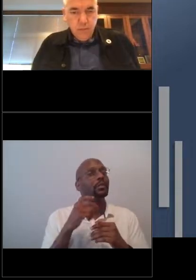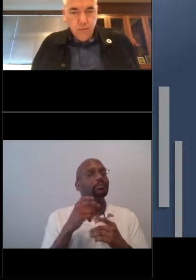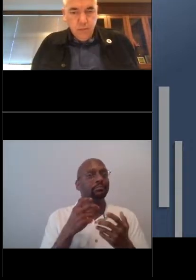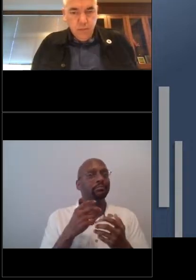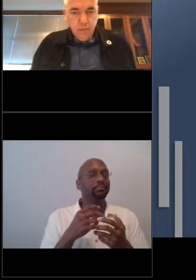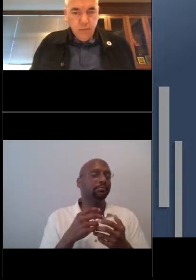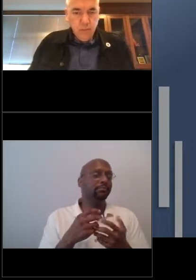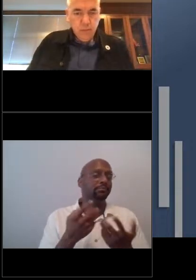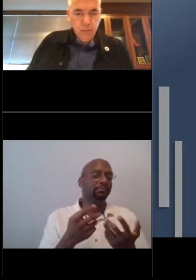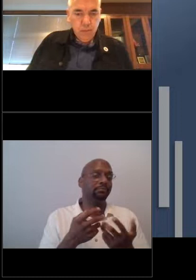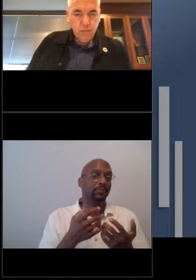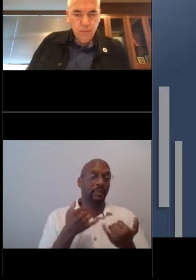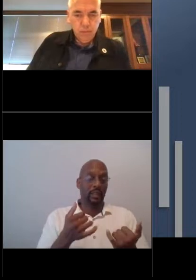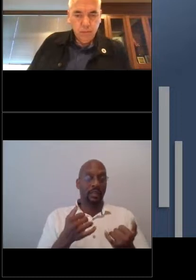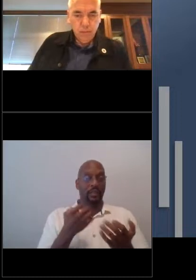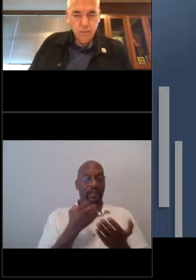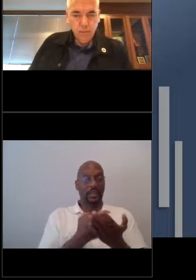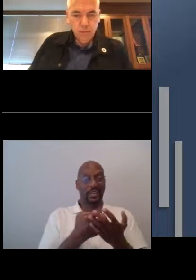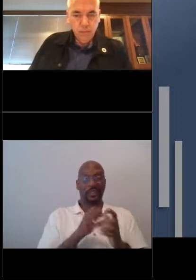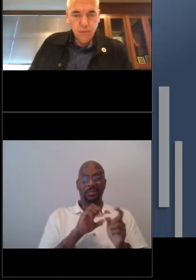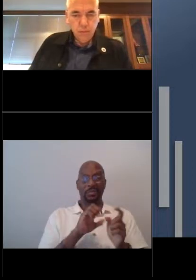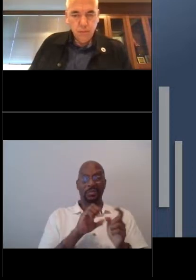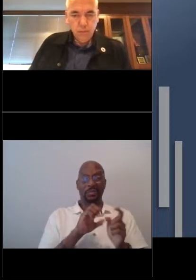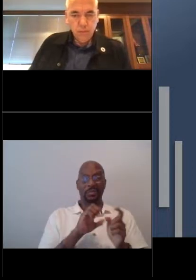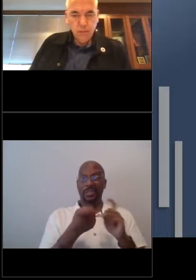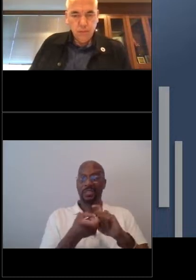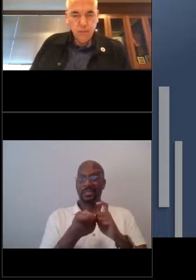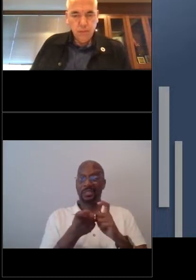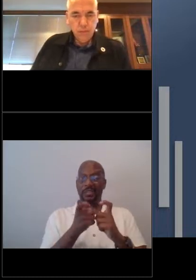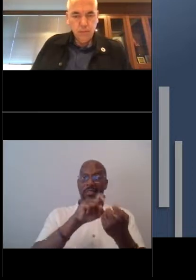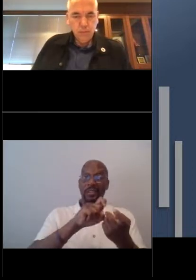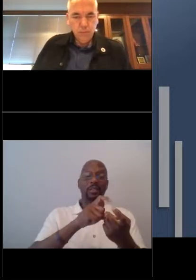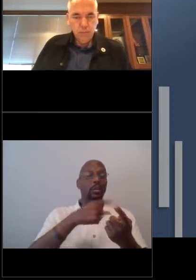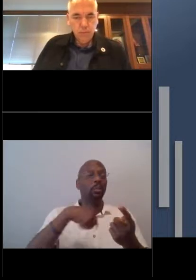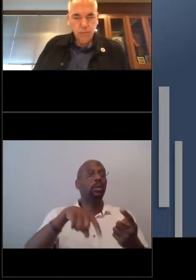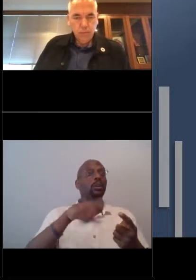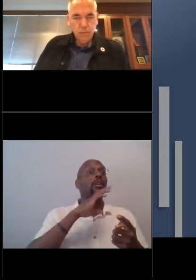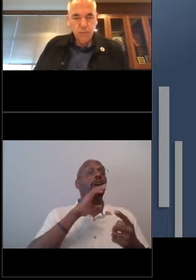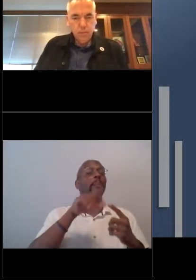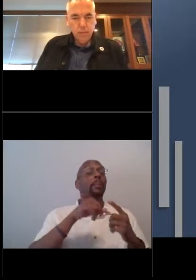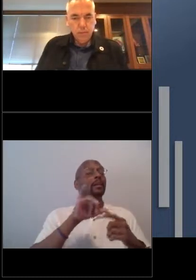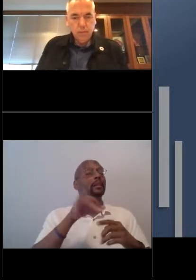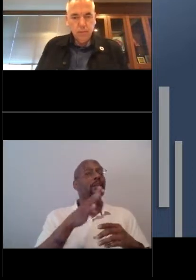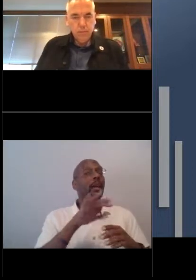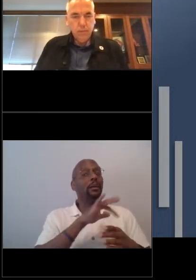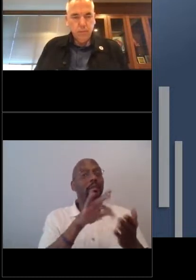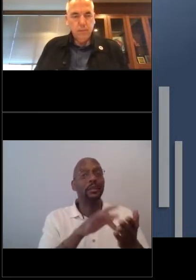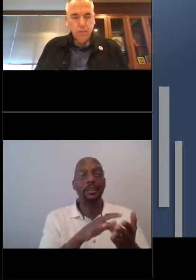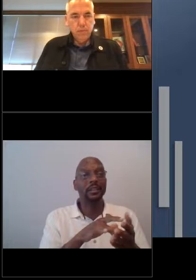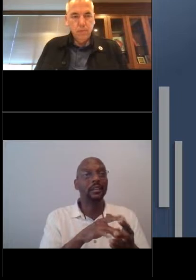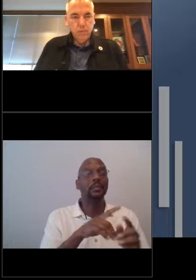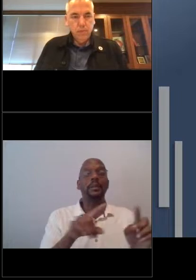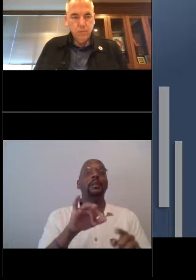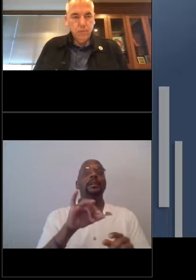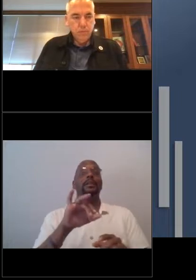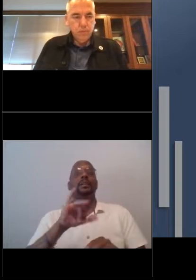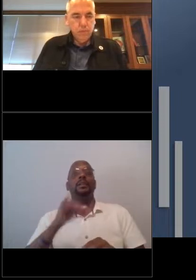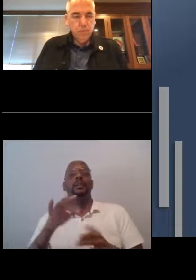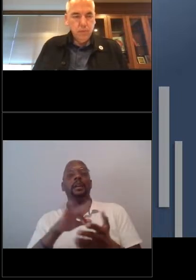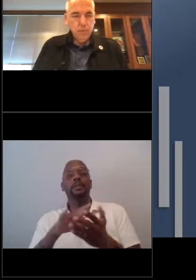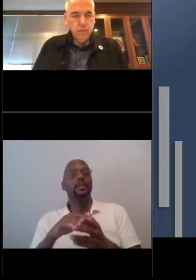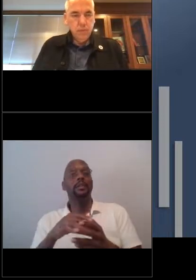changing markedly, I feel like we keep talking about access to job centers, but the job centers are going away. And malls are changing,